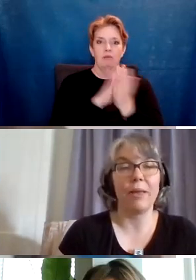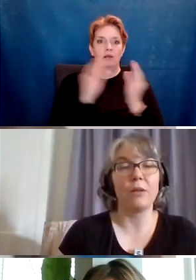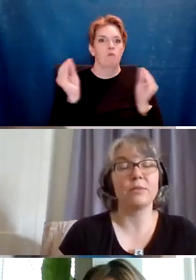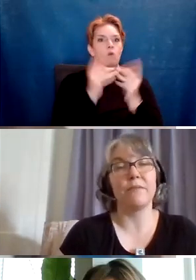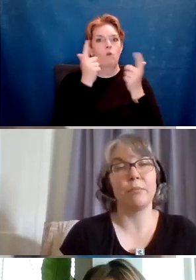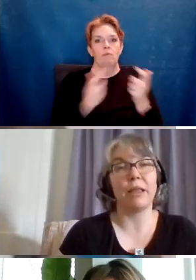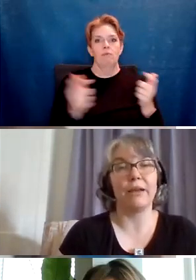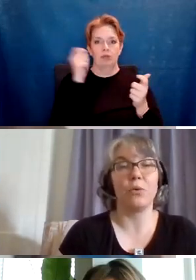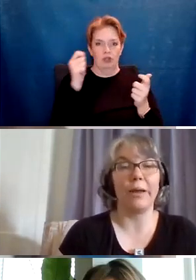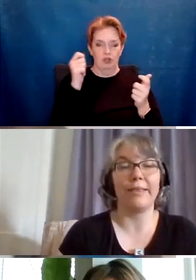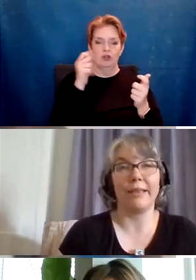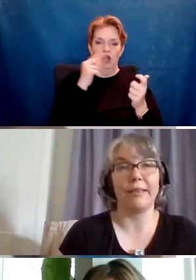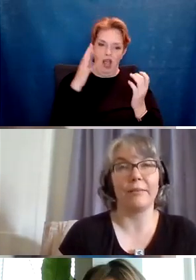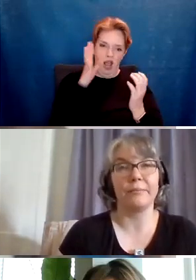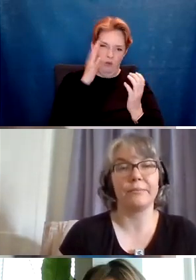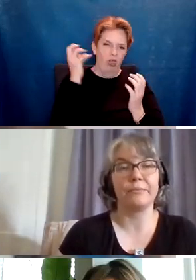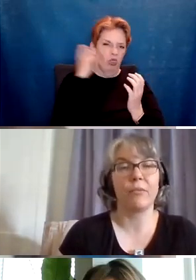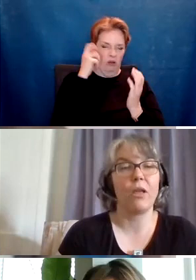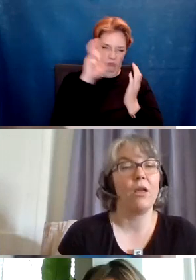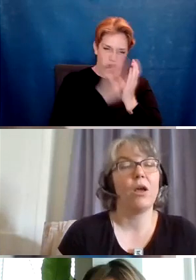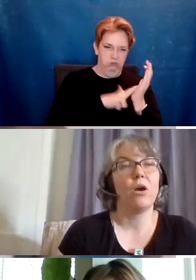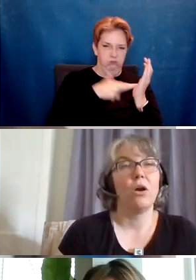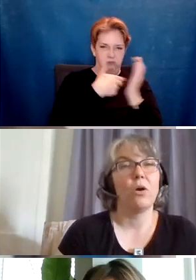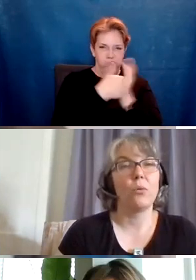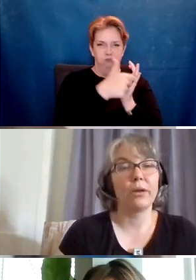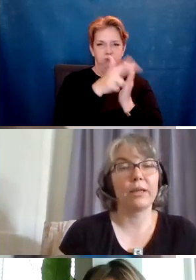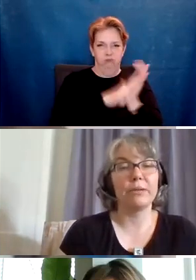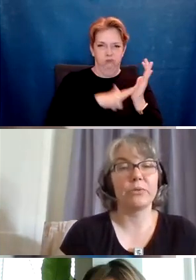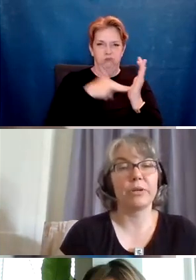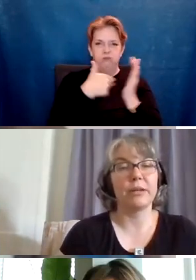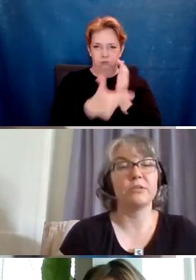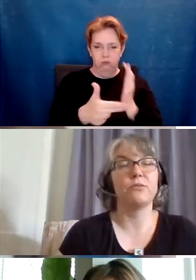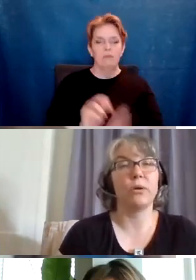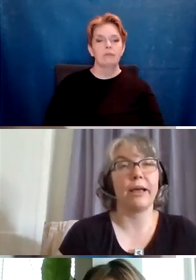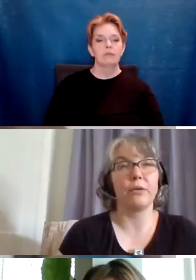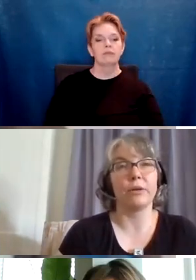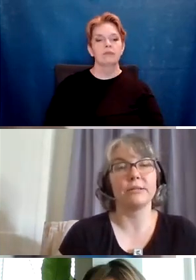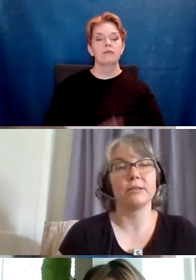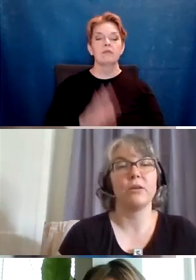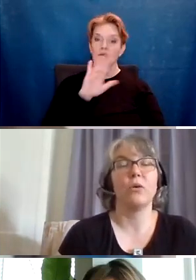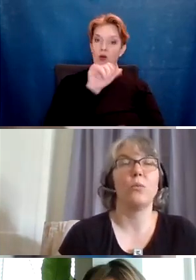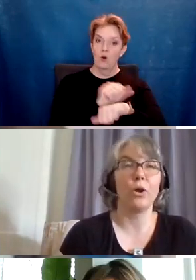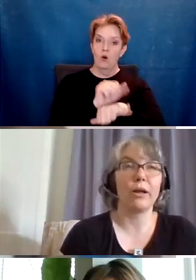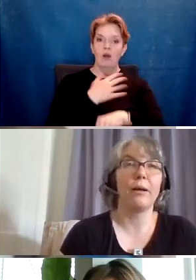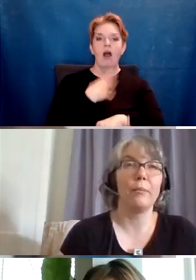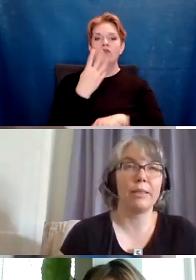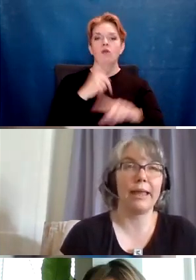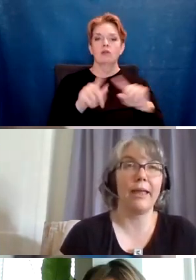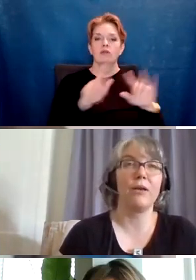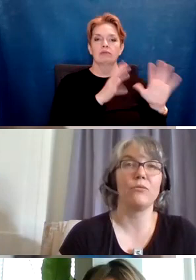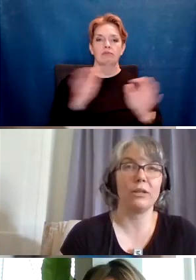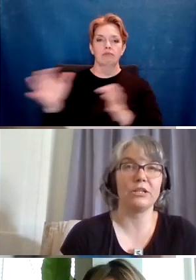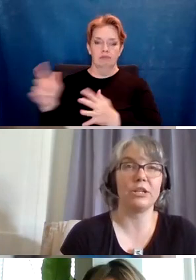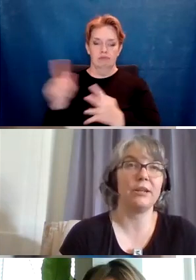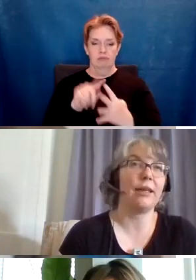and the paint was often applied quite thickly. Her work can be sorted into 4 categories: work,